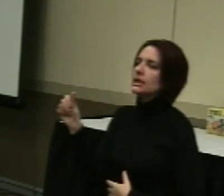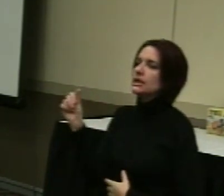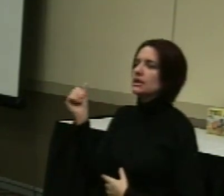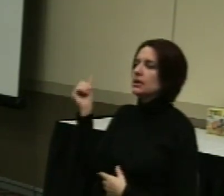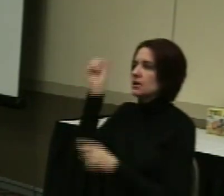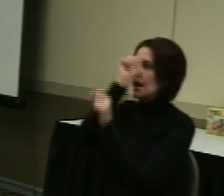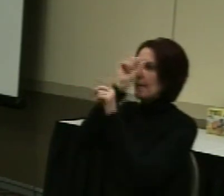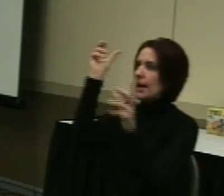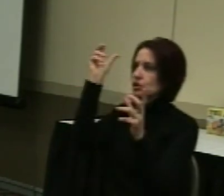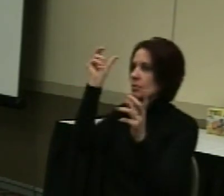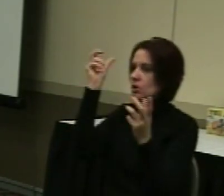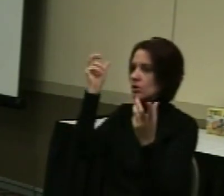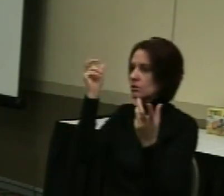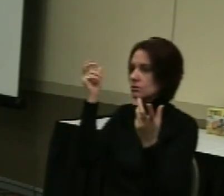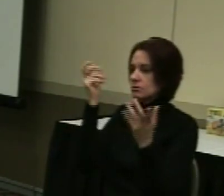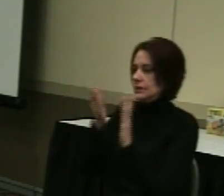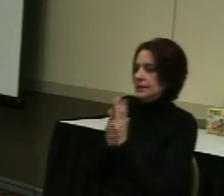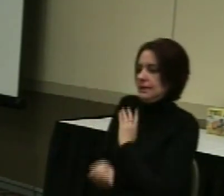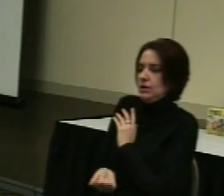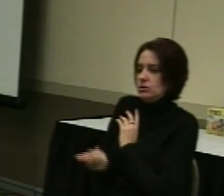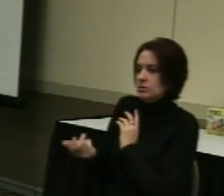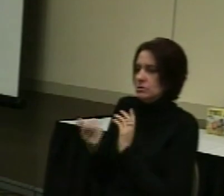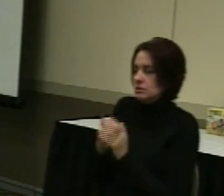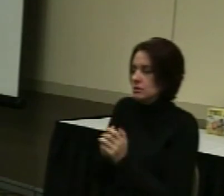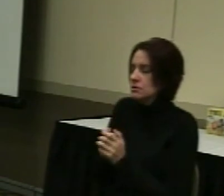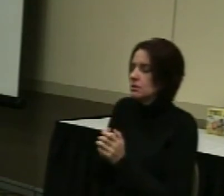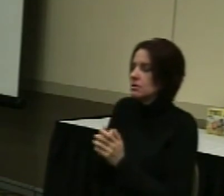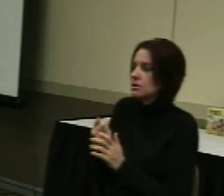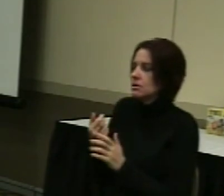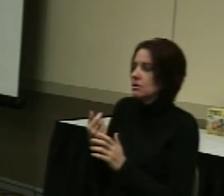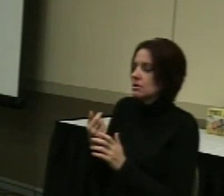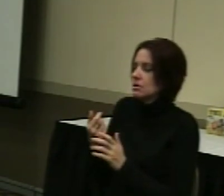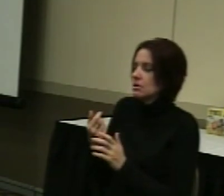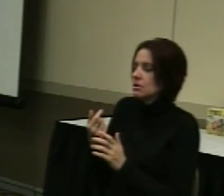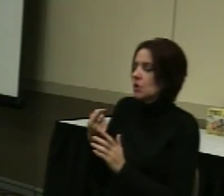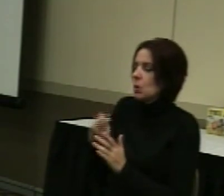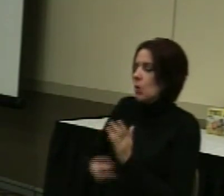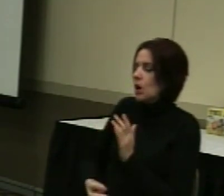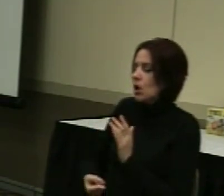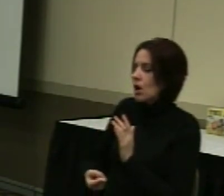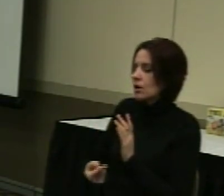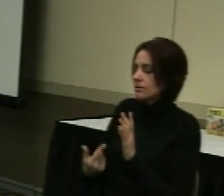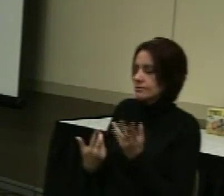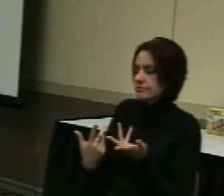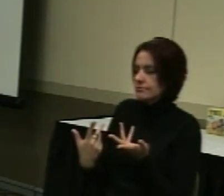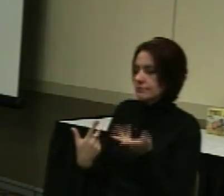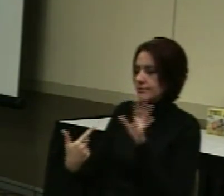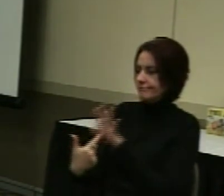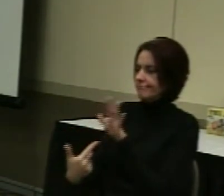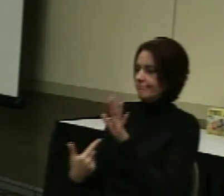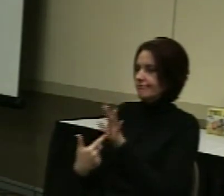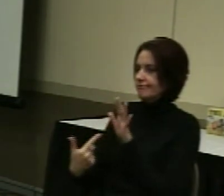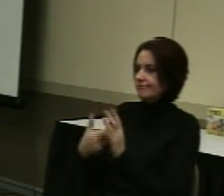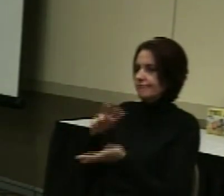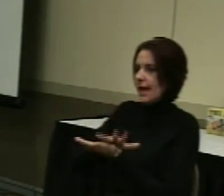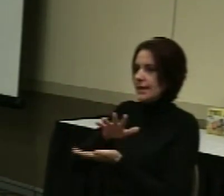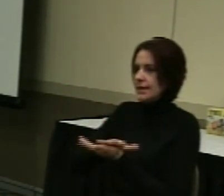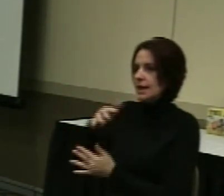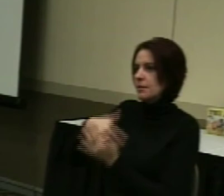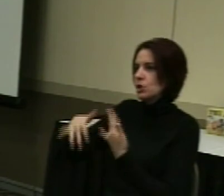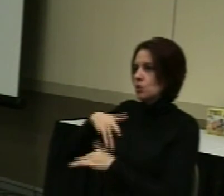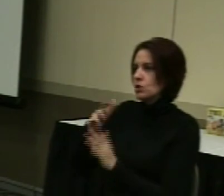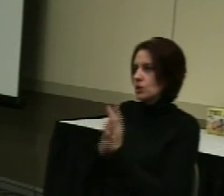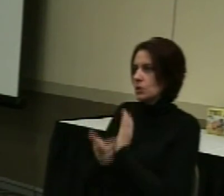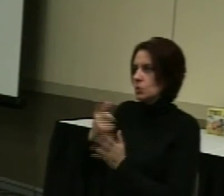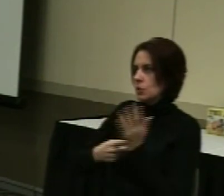skills. What are the presenting social and academic kinds of things? What data do we need to be